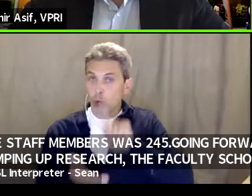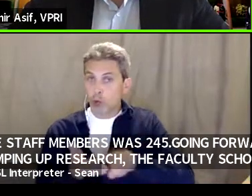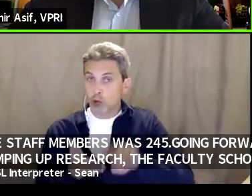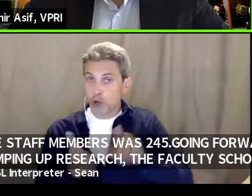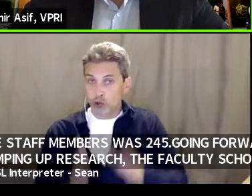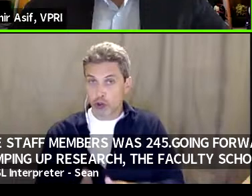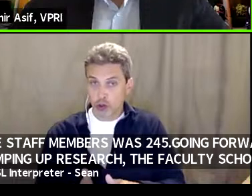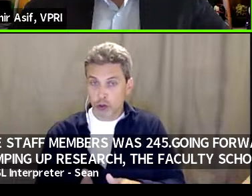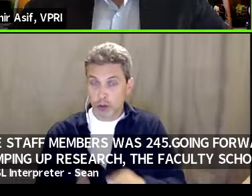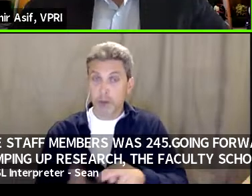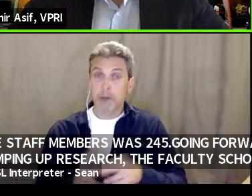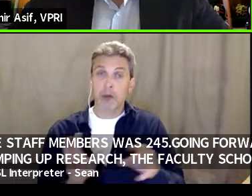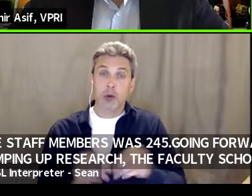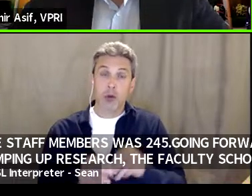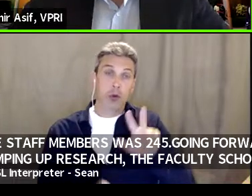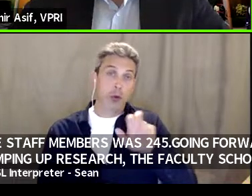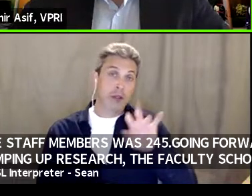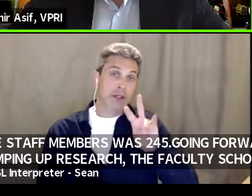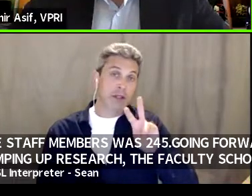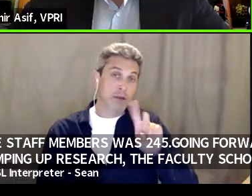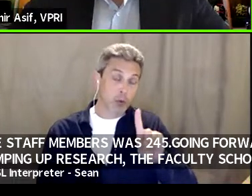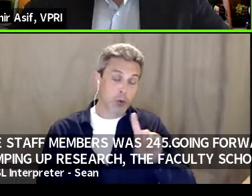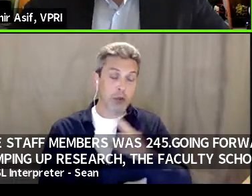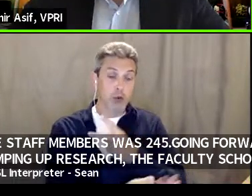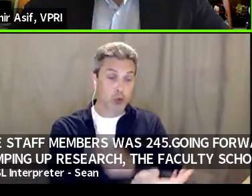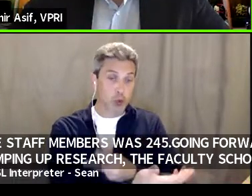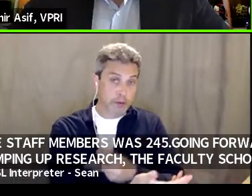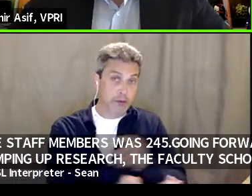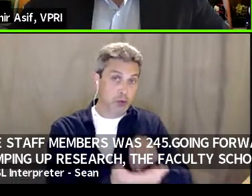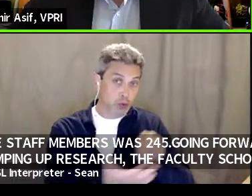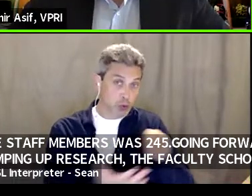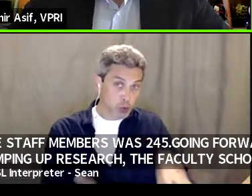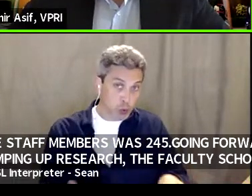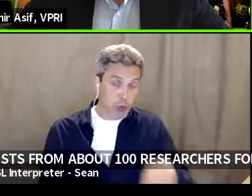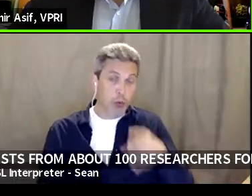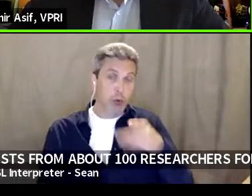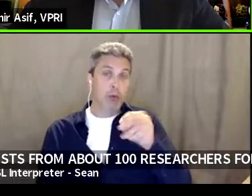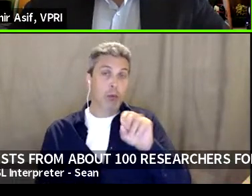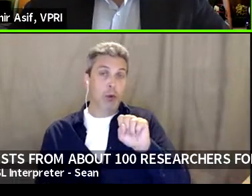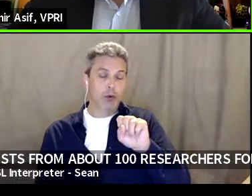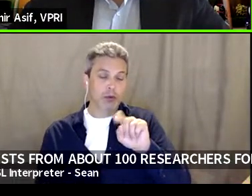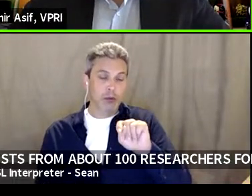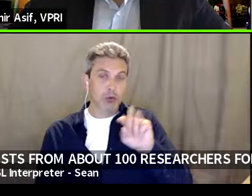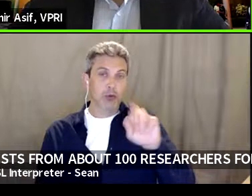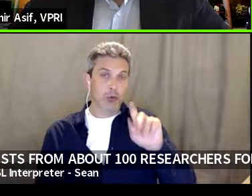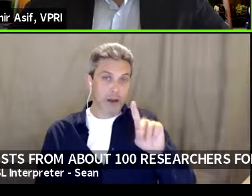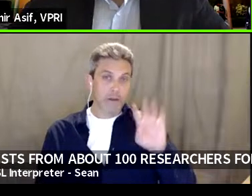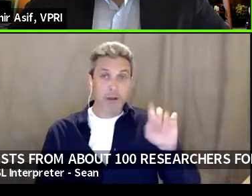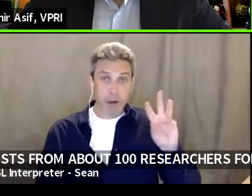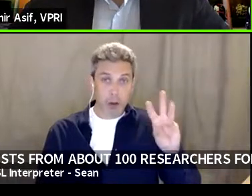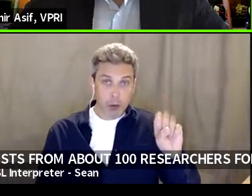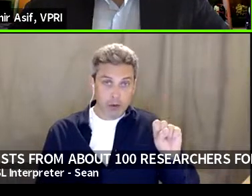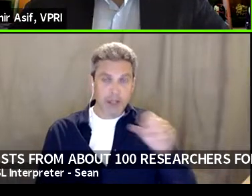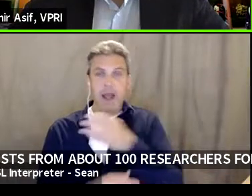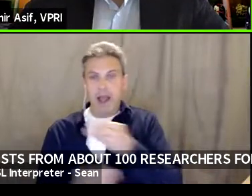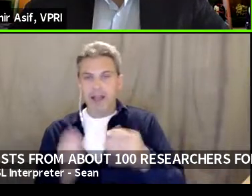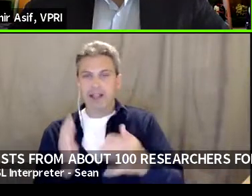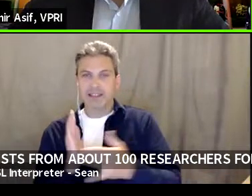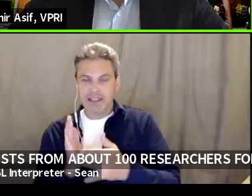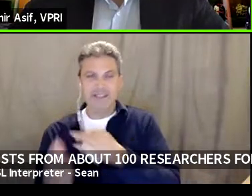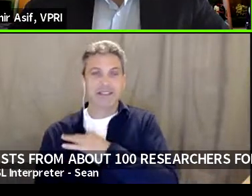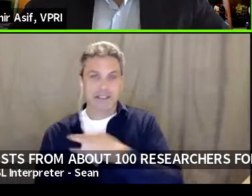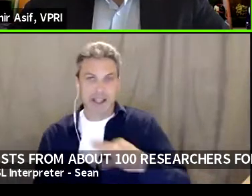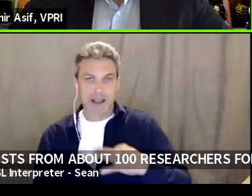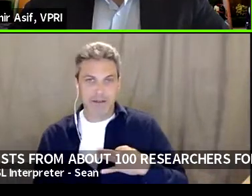371 graduate students, postdoctoral fellows, and staff researchers asking to resume their on-campus research